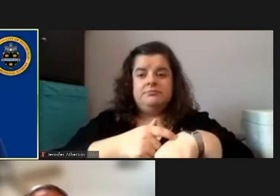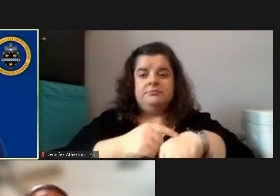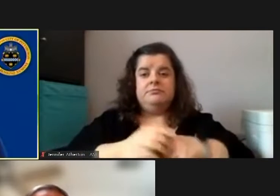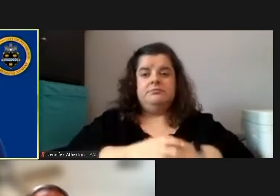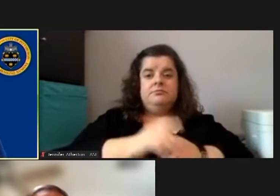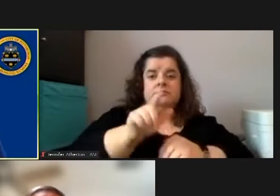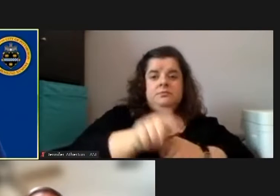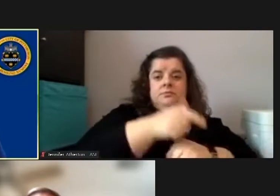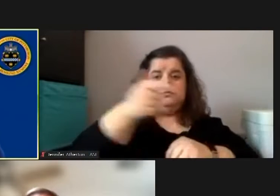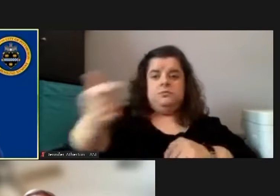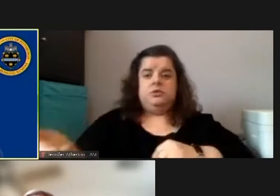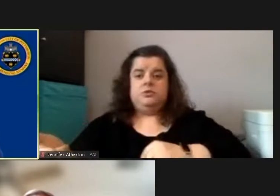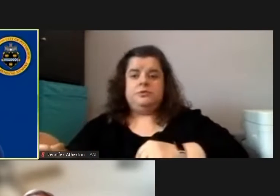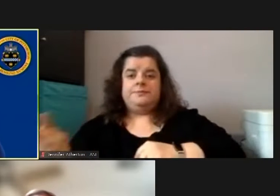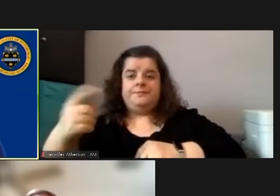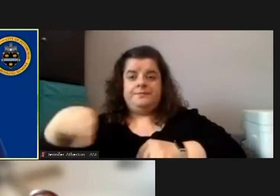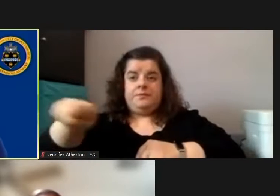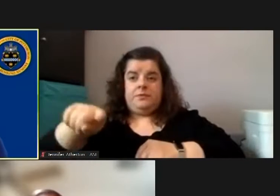to make the presentation.